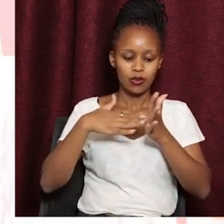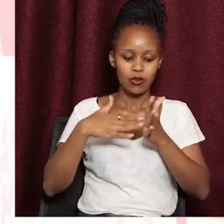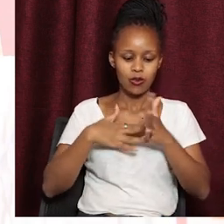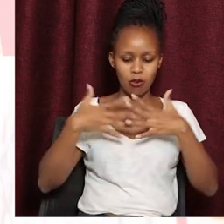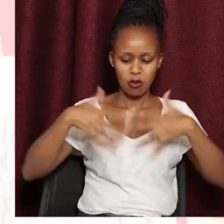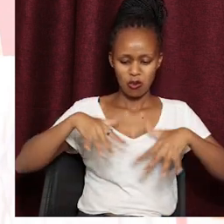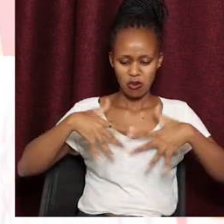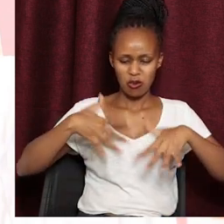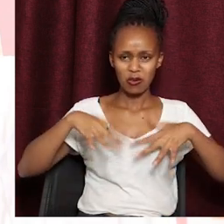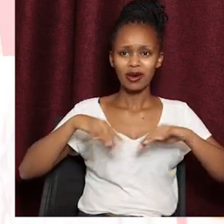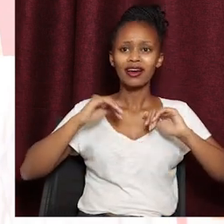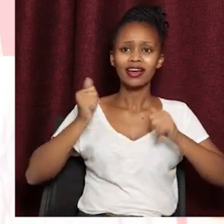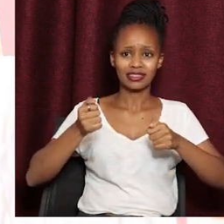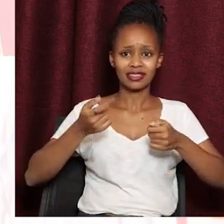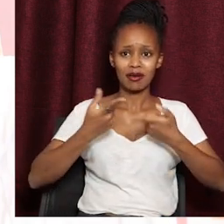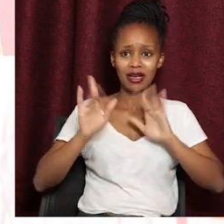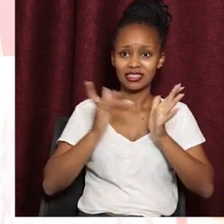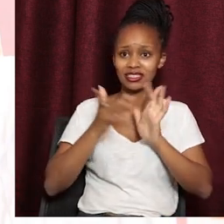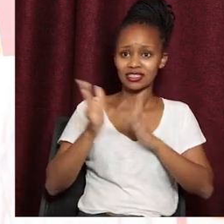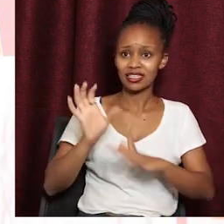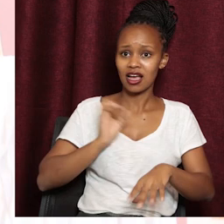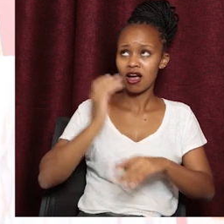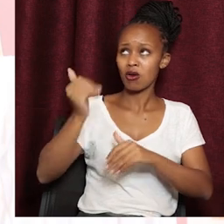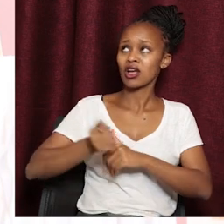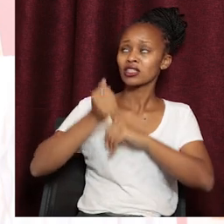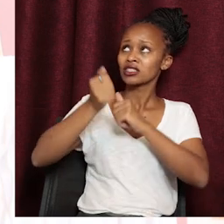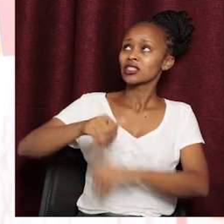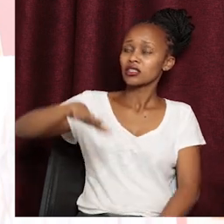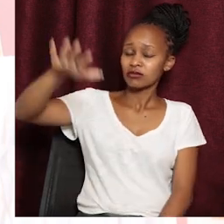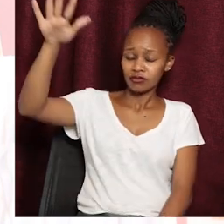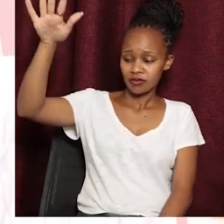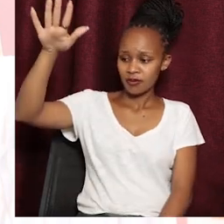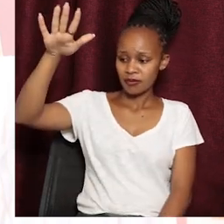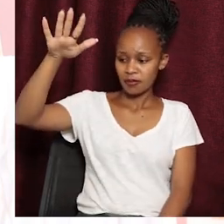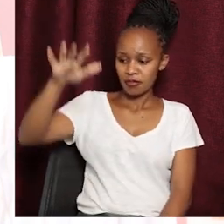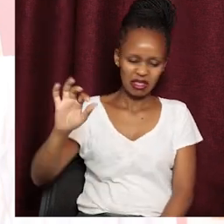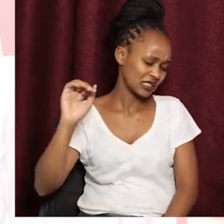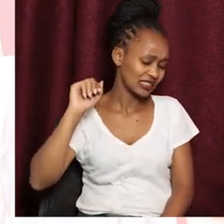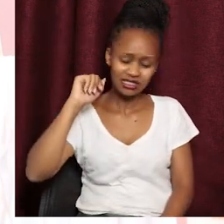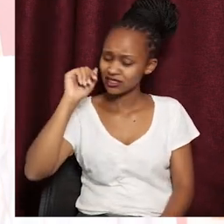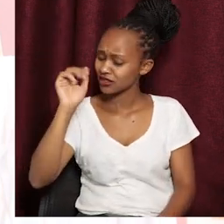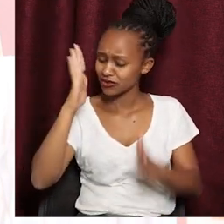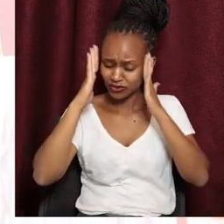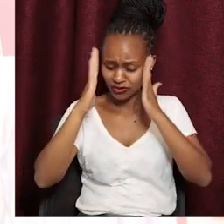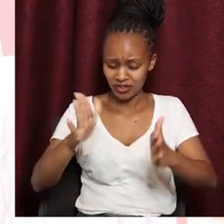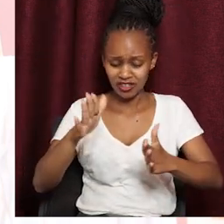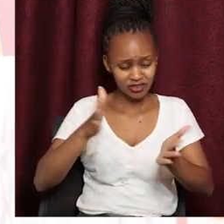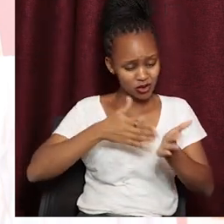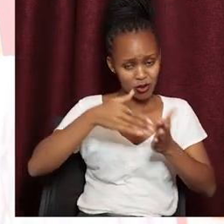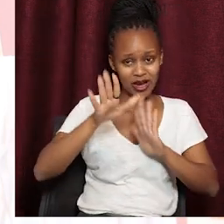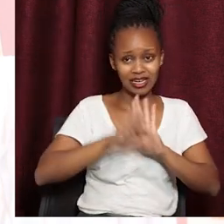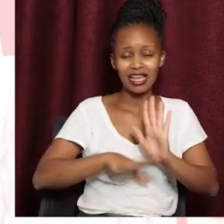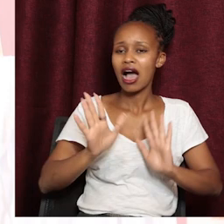true. But Jesus is our strength. Please don't concentrate on your